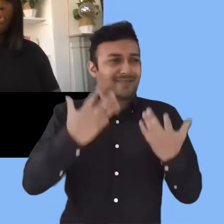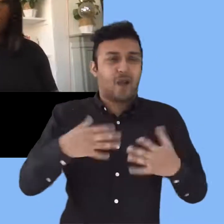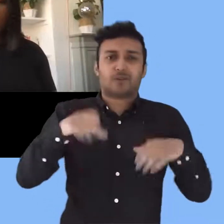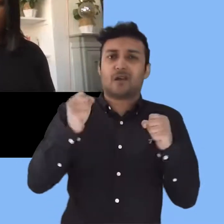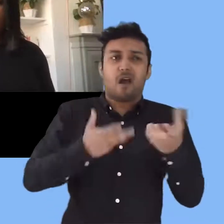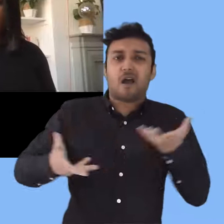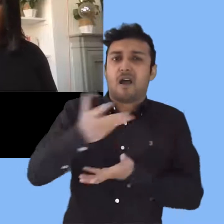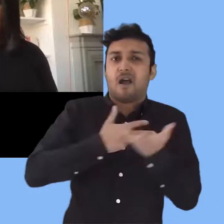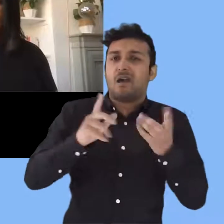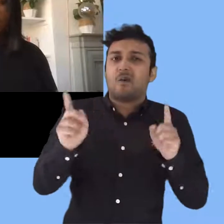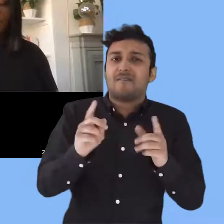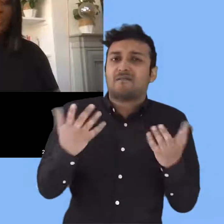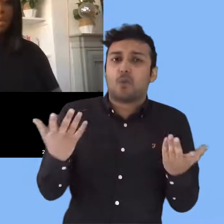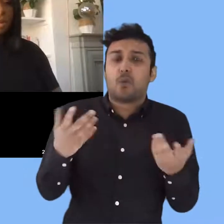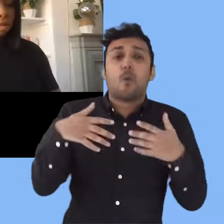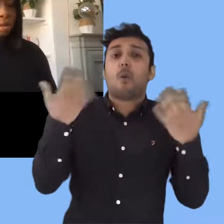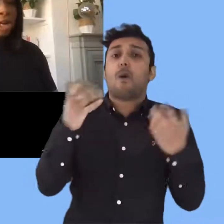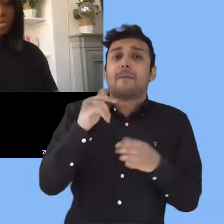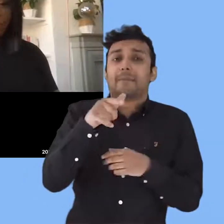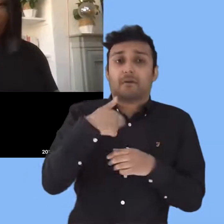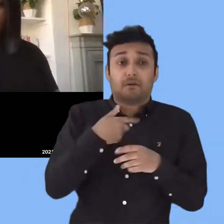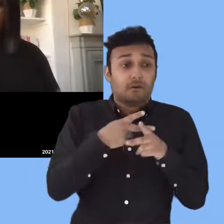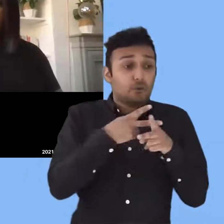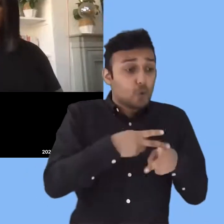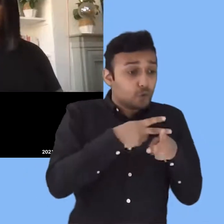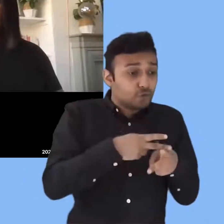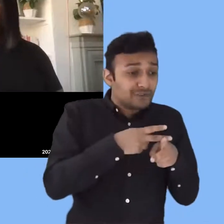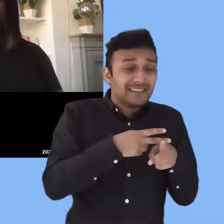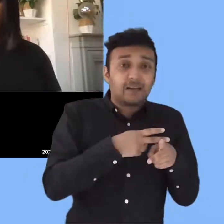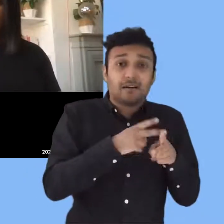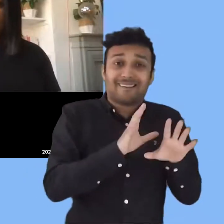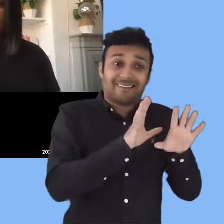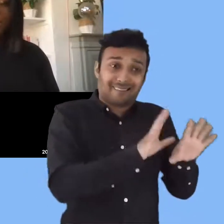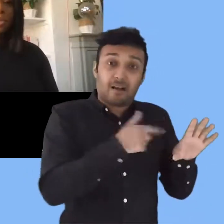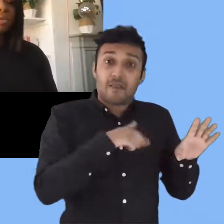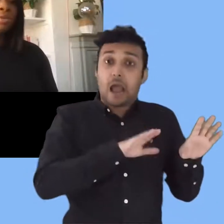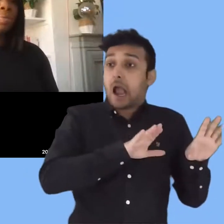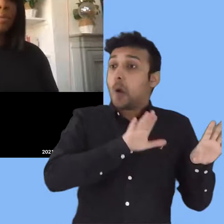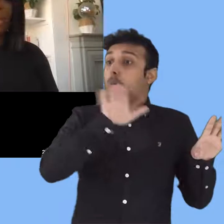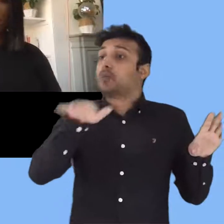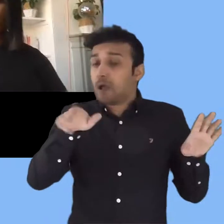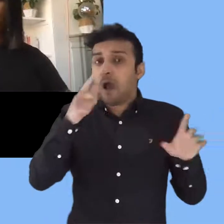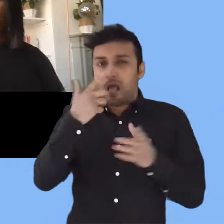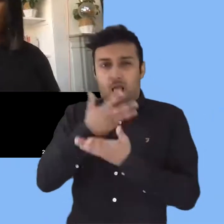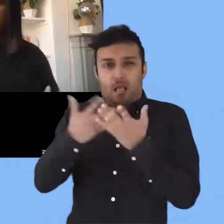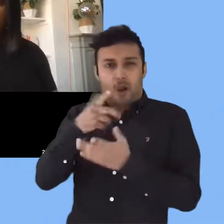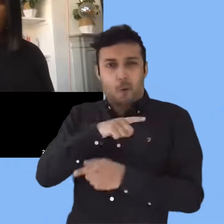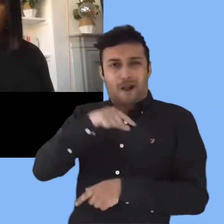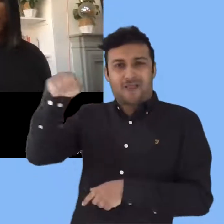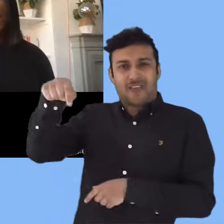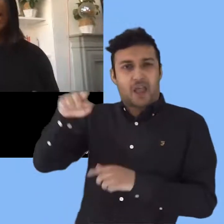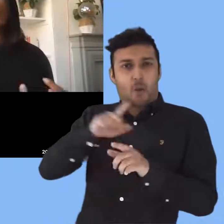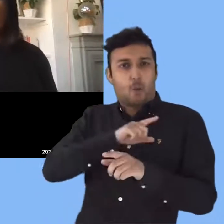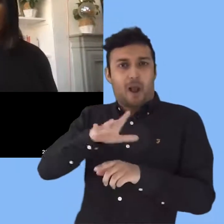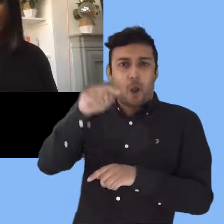of the four walls of our, I guess, nursery environments or our own communities or the people that we feel most comfortable